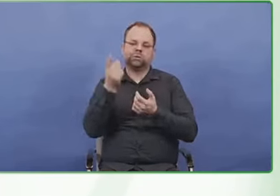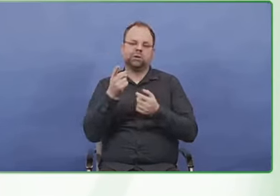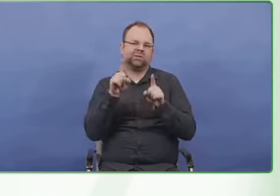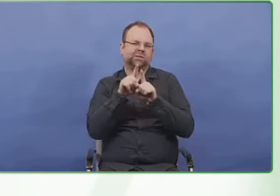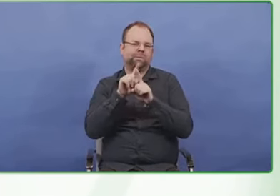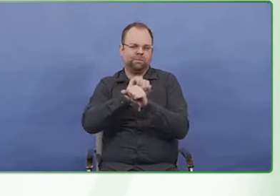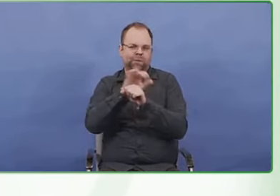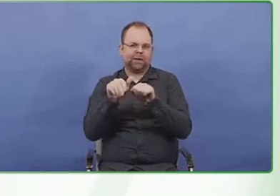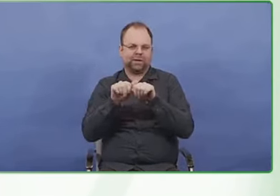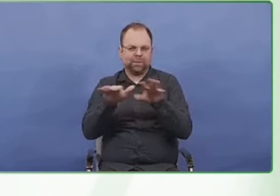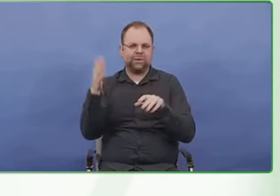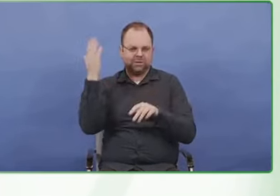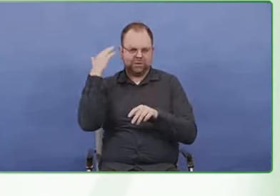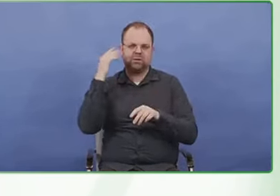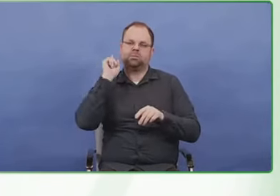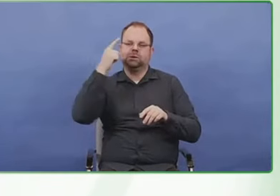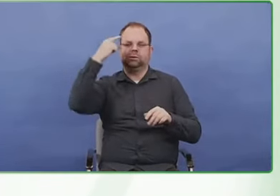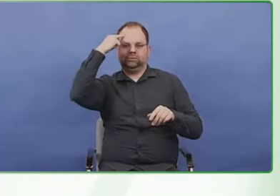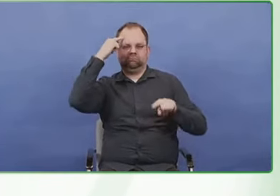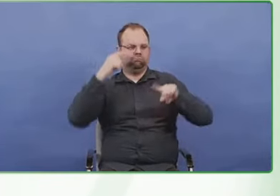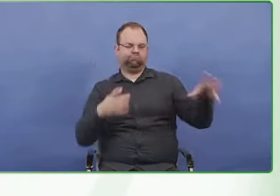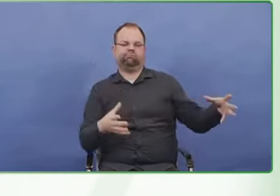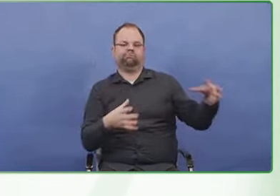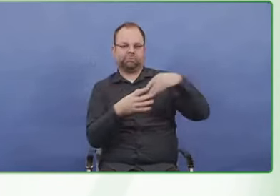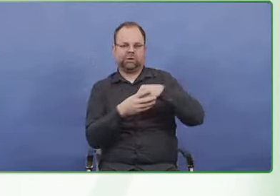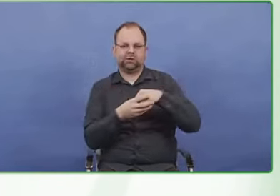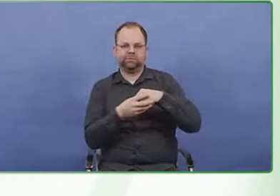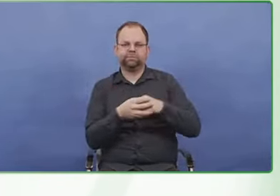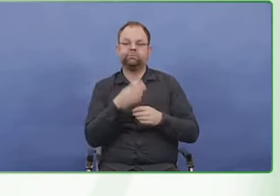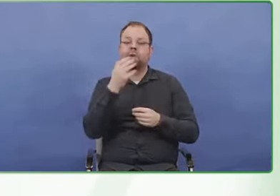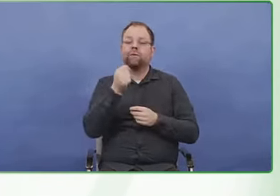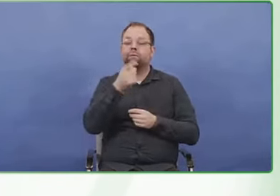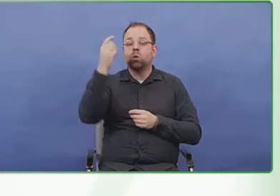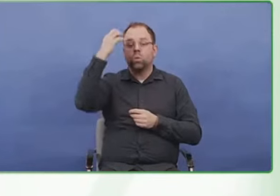included persons with disabilities in planning for those services.